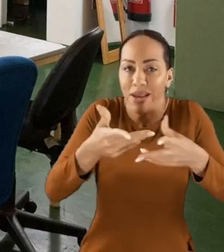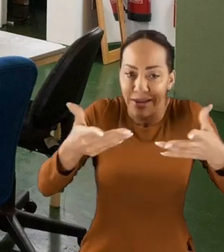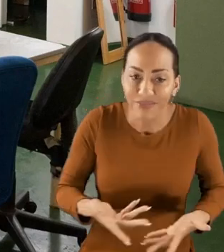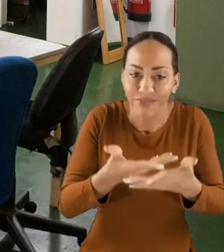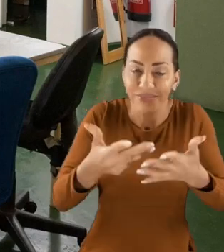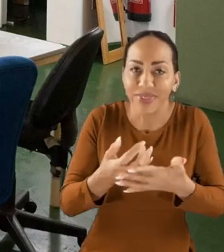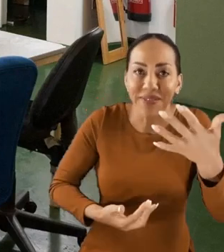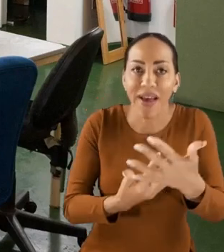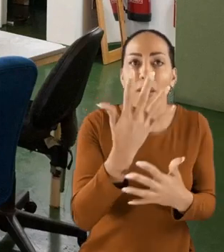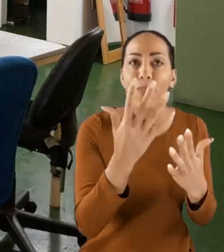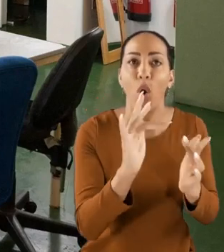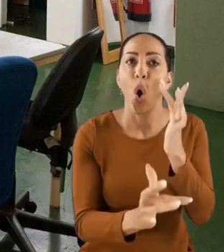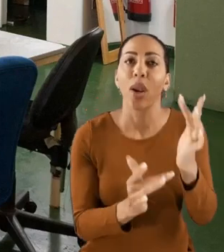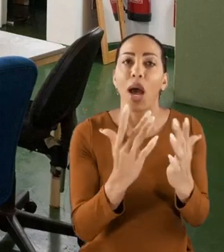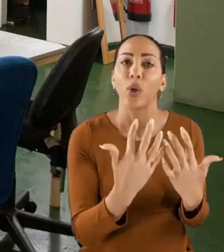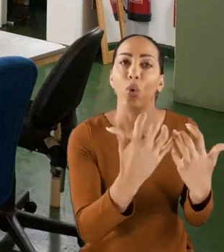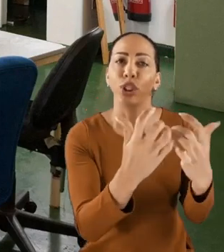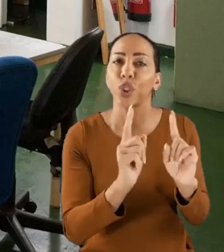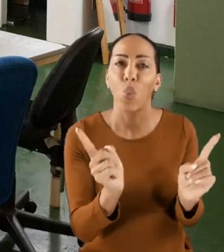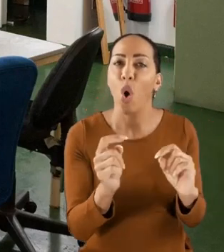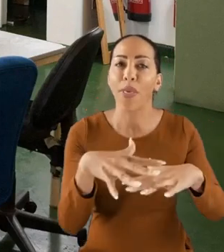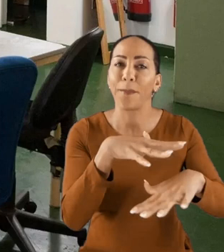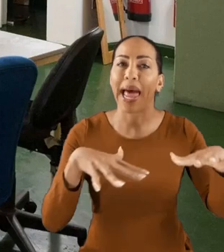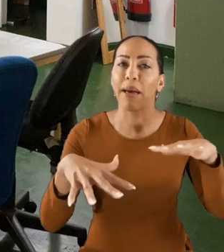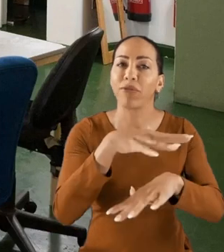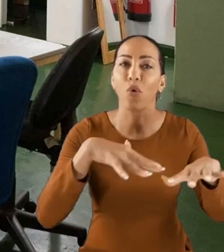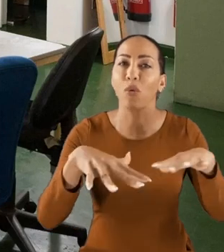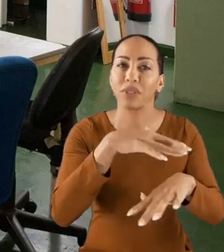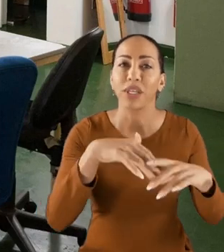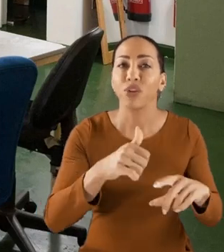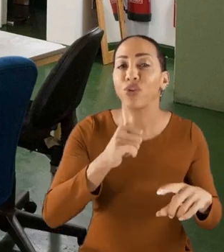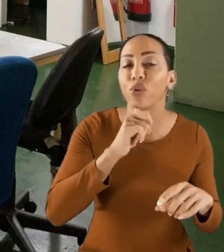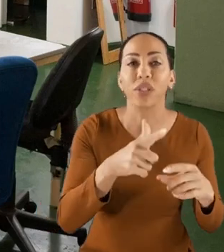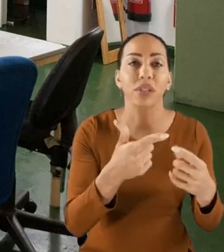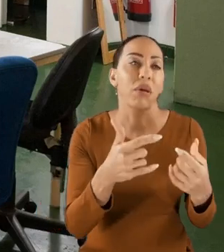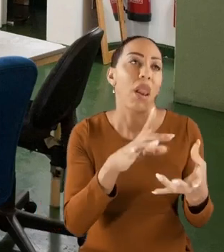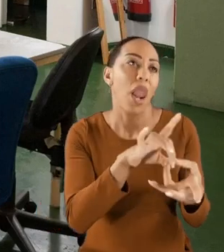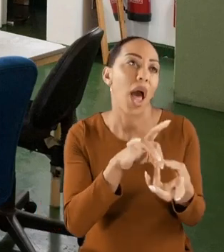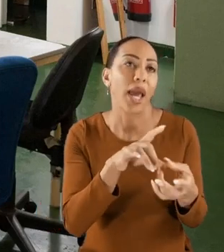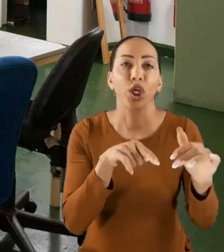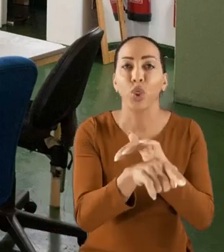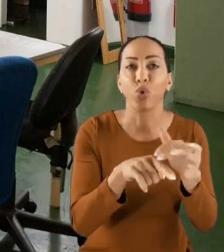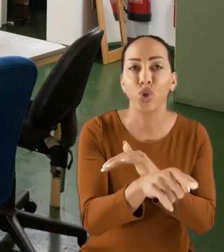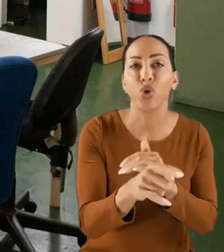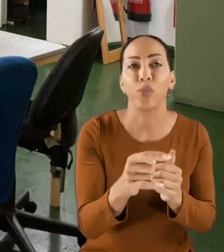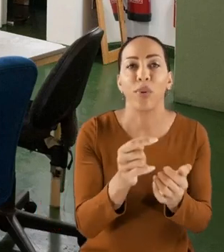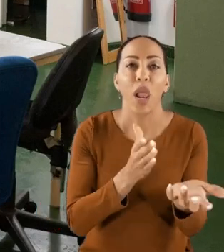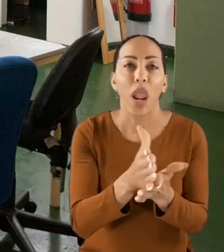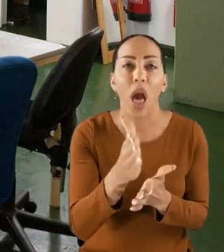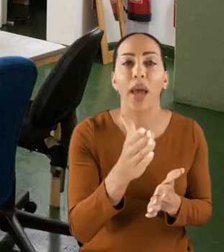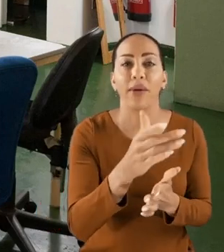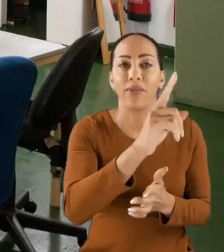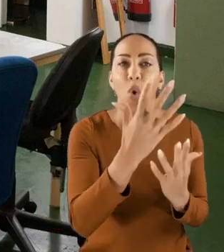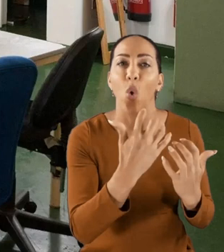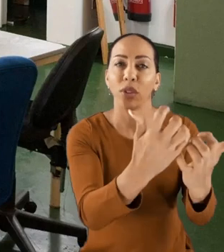create, you know, what platforms do you use so that the audience can maybe comment? Are you using like YouTube Live so that people can